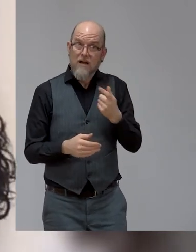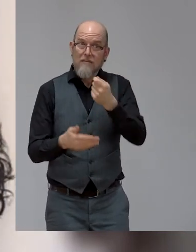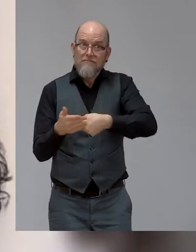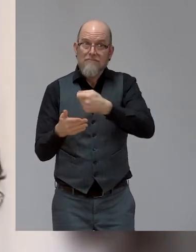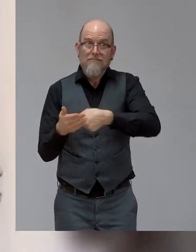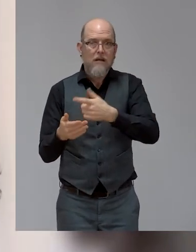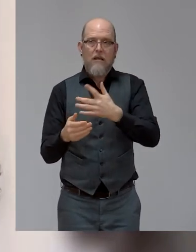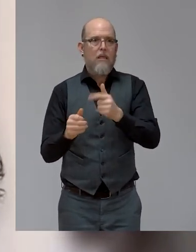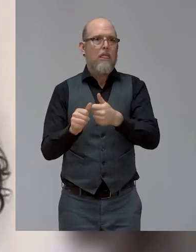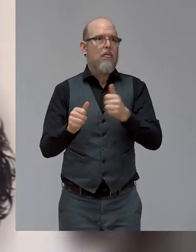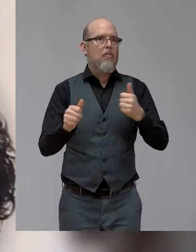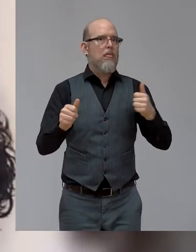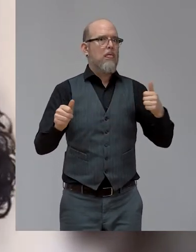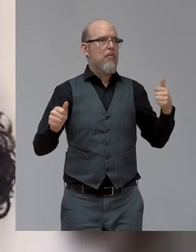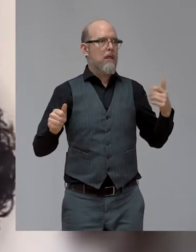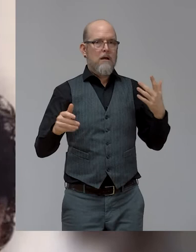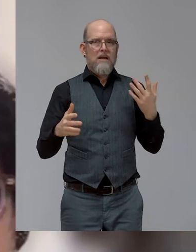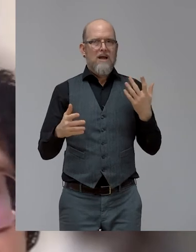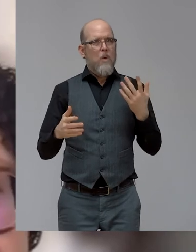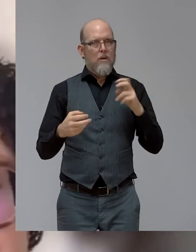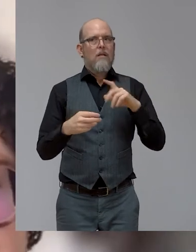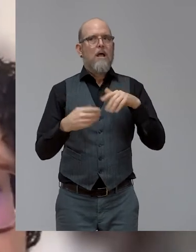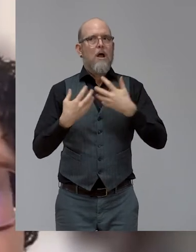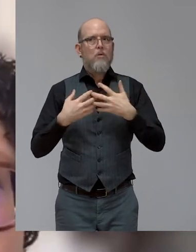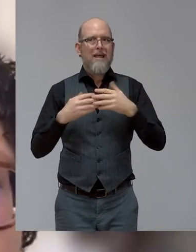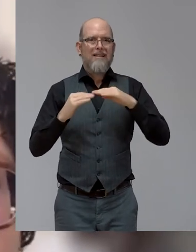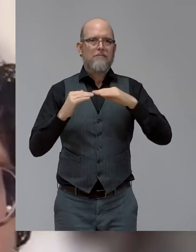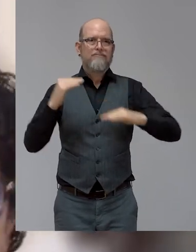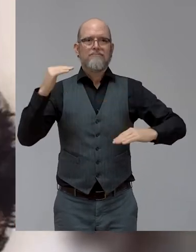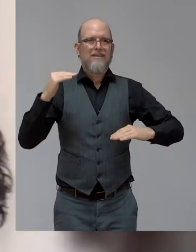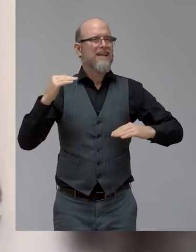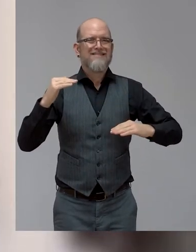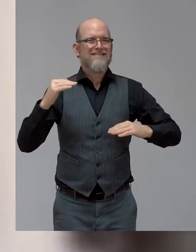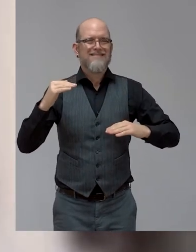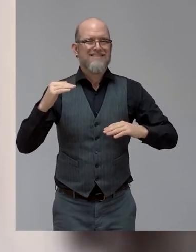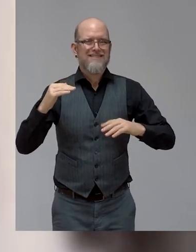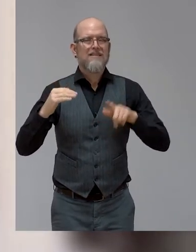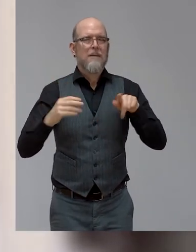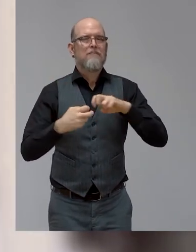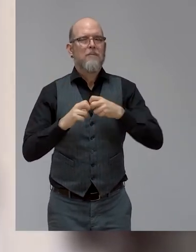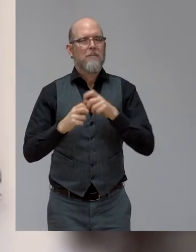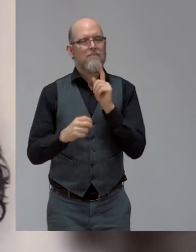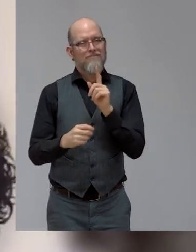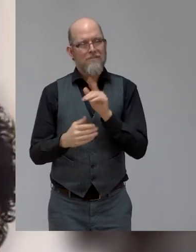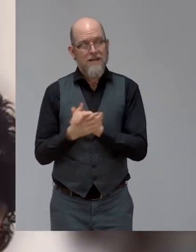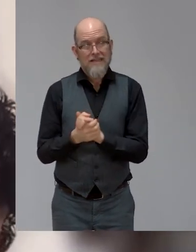and the effective inclusions of people with disabilities in the labor market. But we can also see this as an